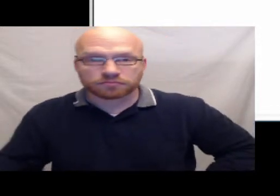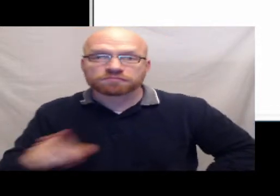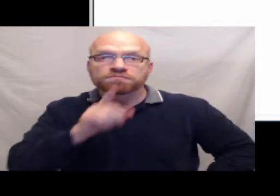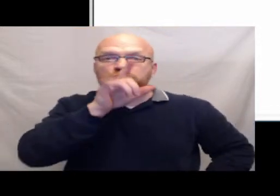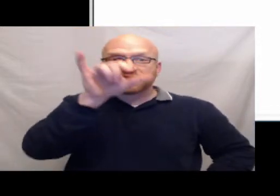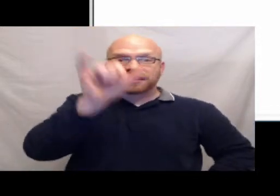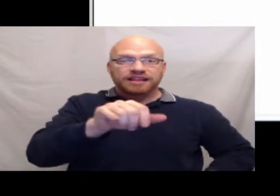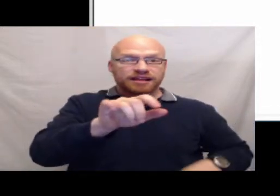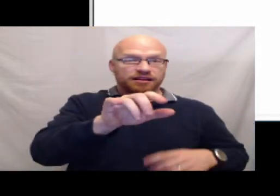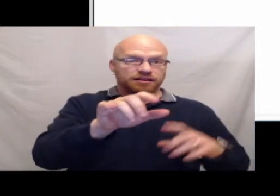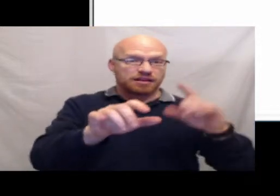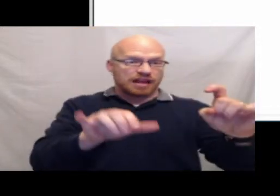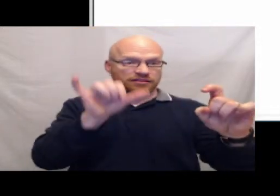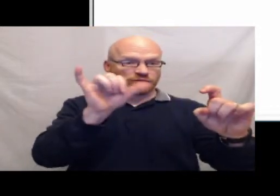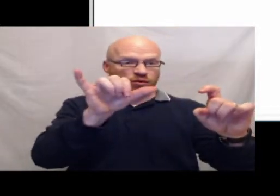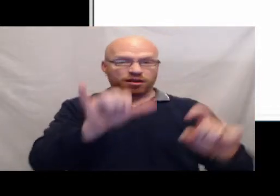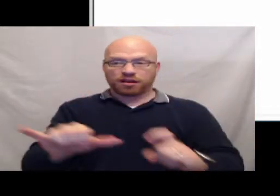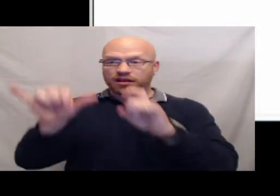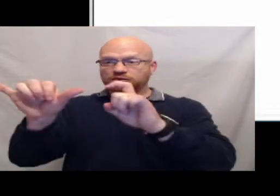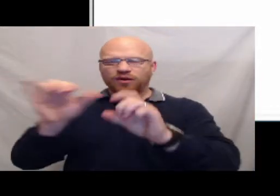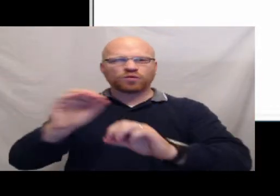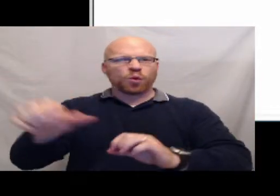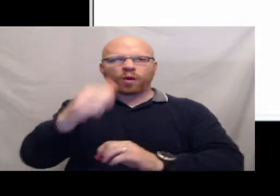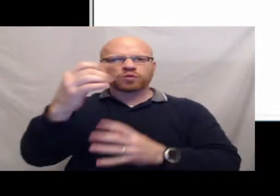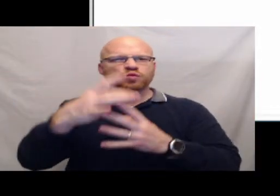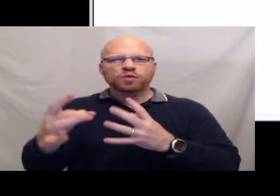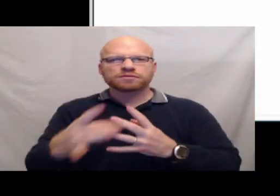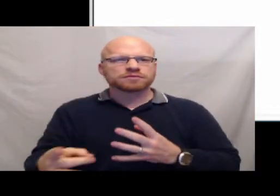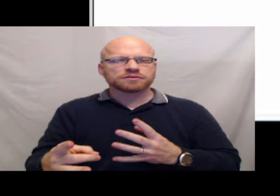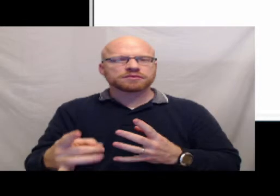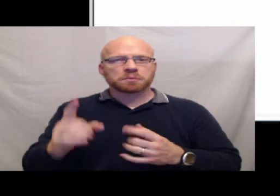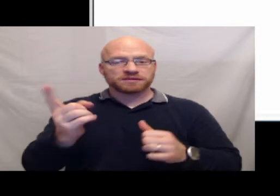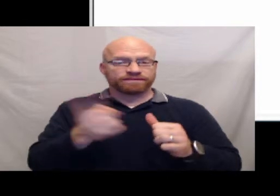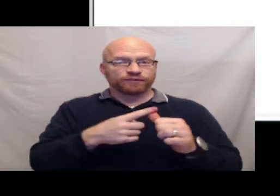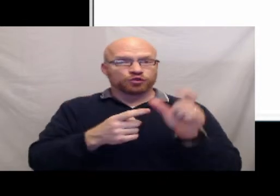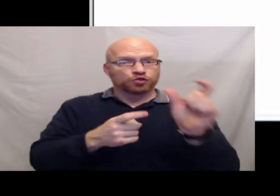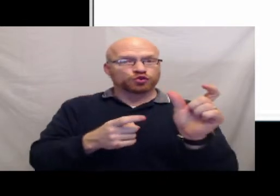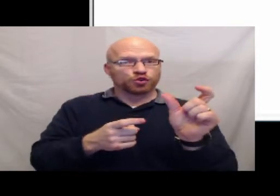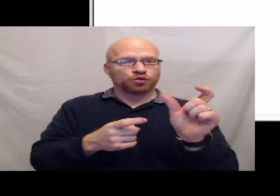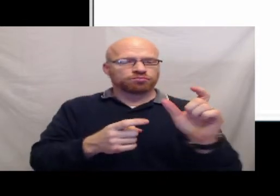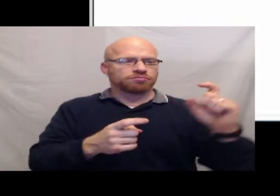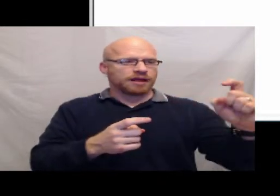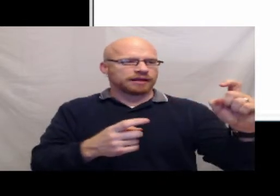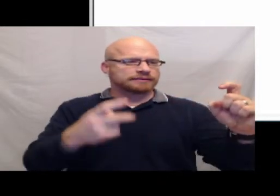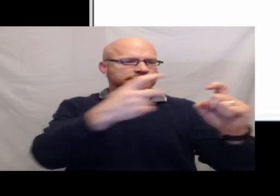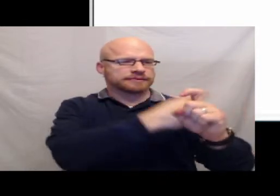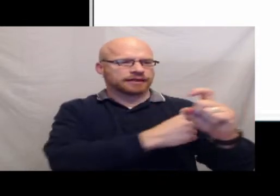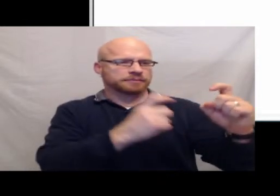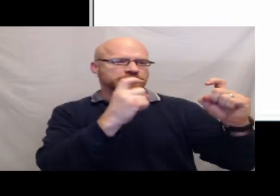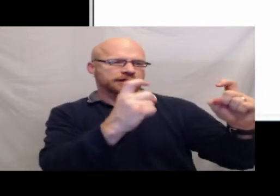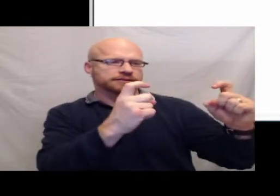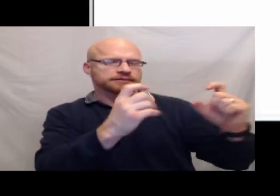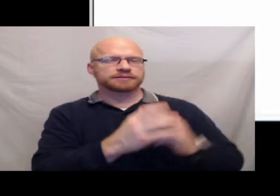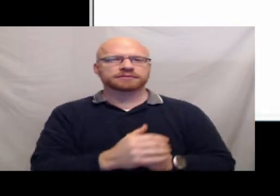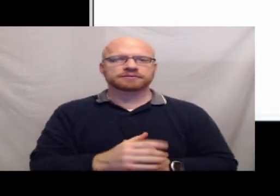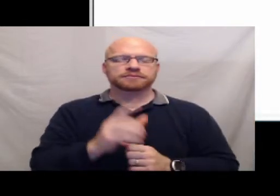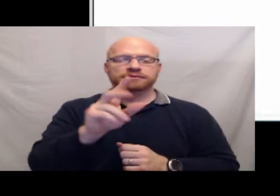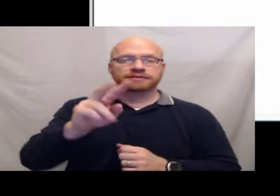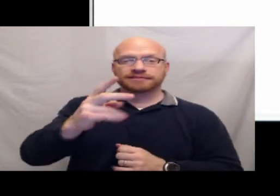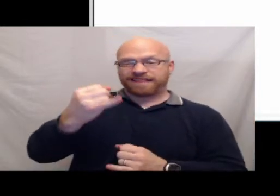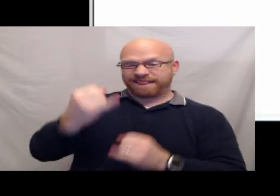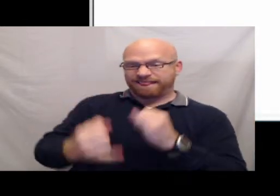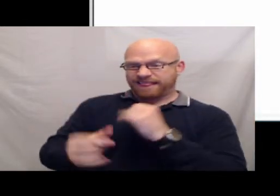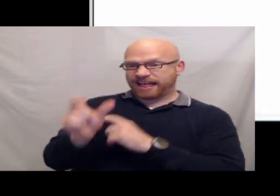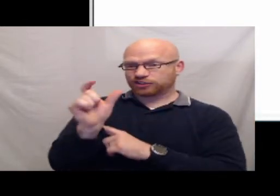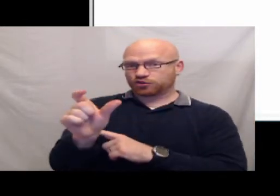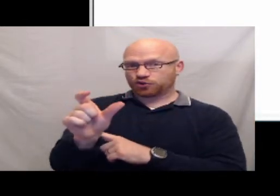Now our answer has to be in this form. X and y and x and y. X times x is x squared.